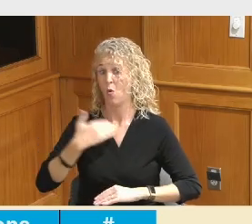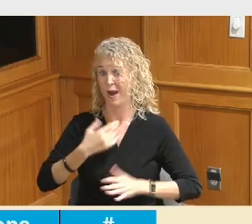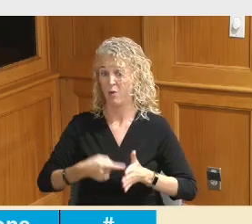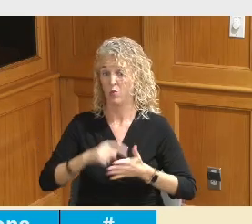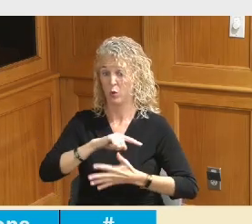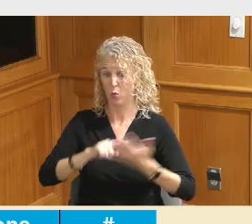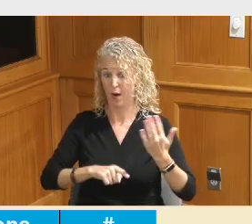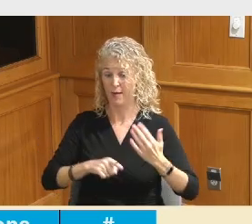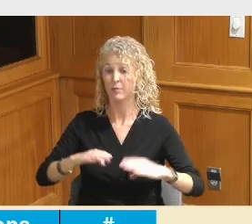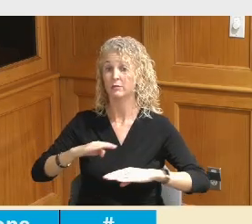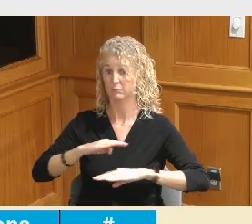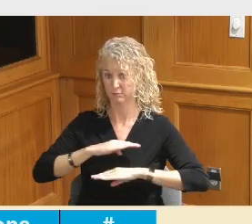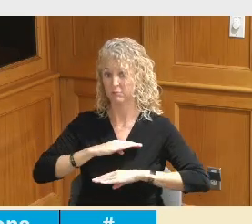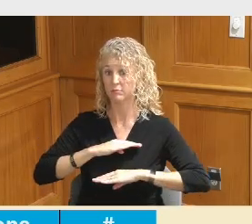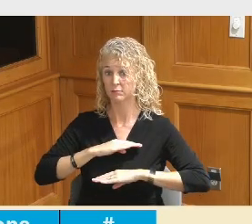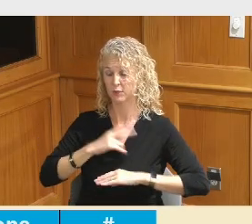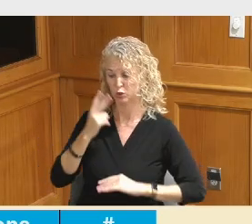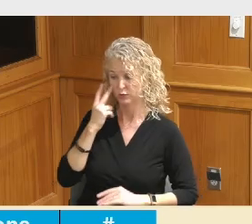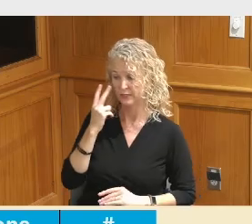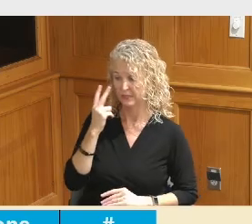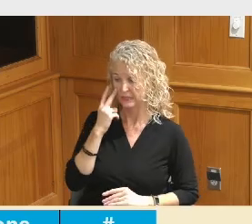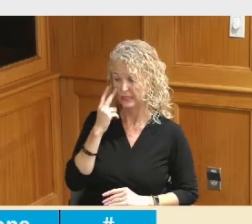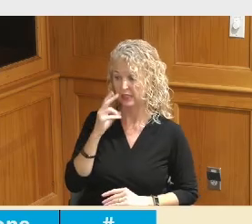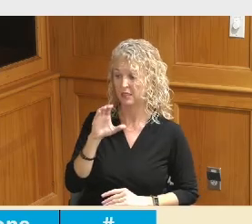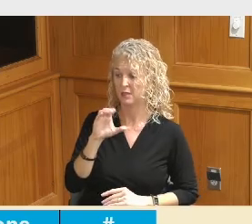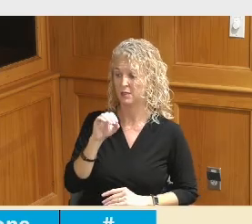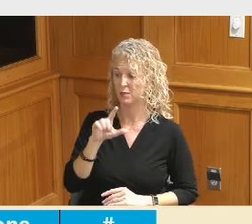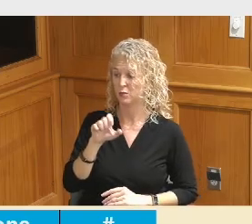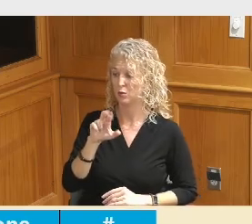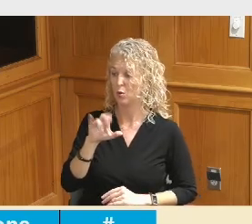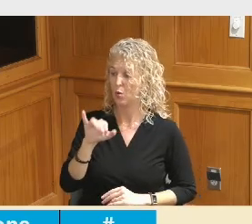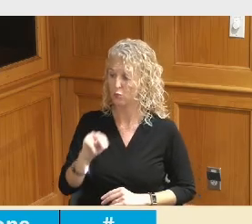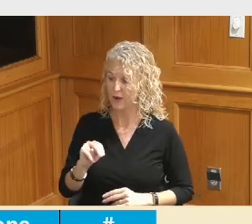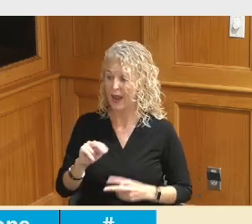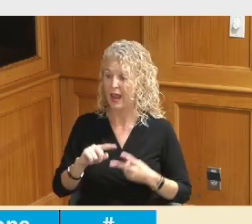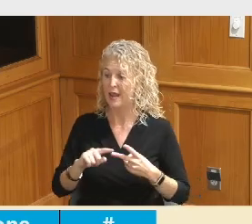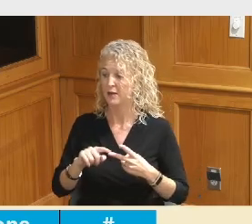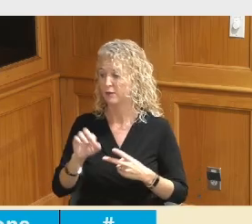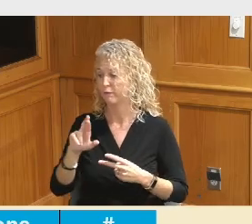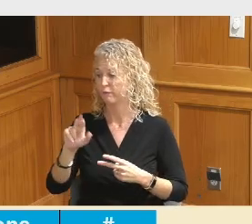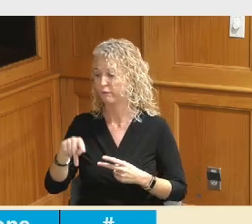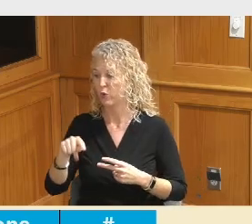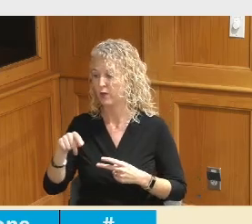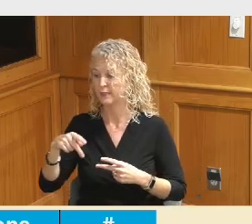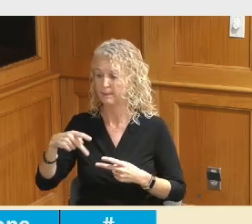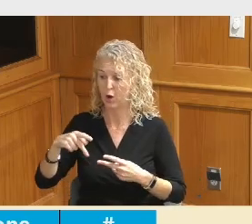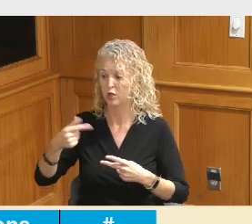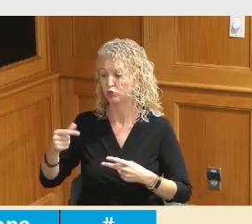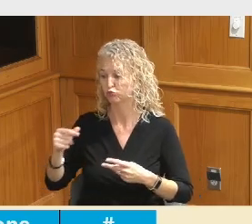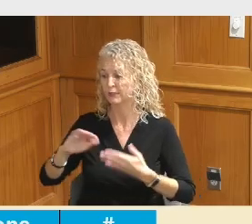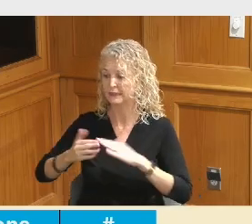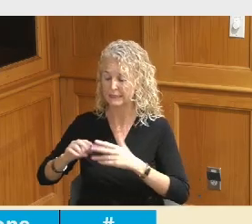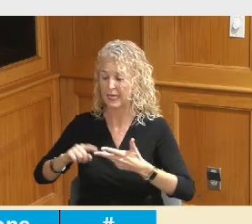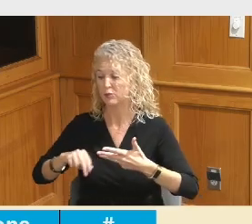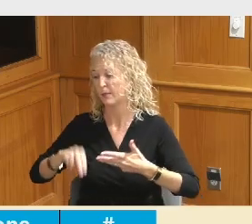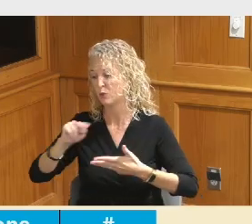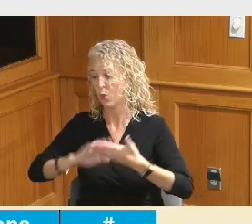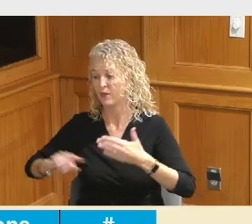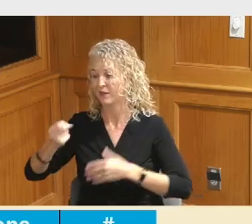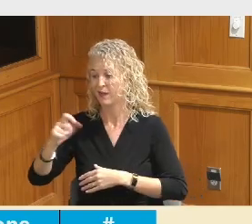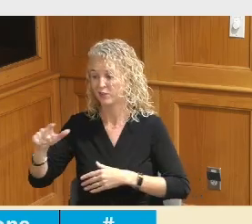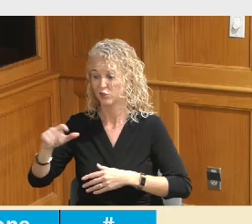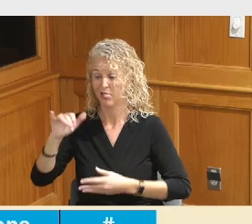move forward into the program. You can see Colerain, Springfield Township, Forest Park, Green Township, and North College Hill have